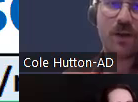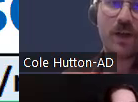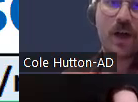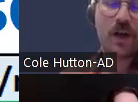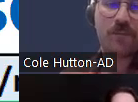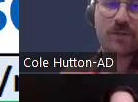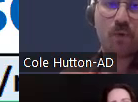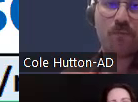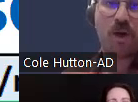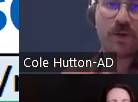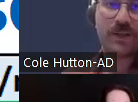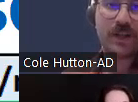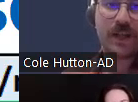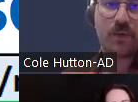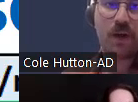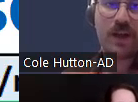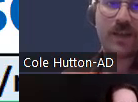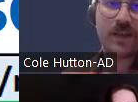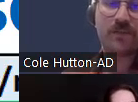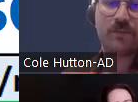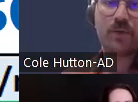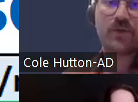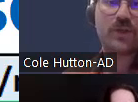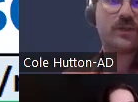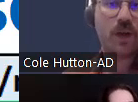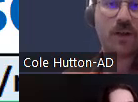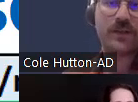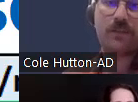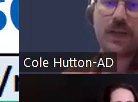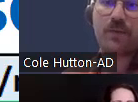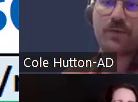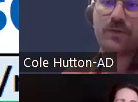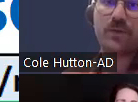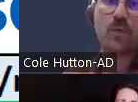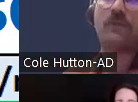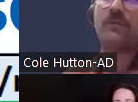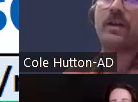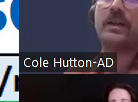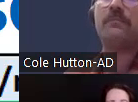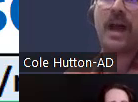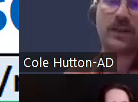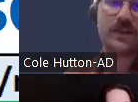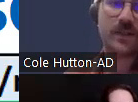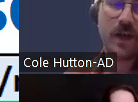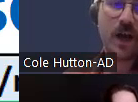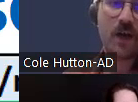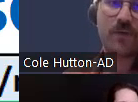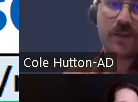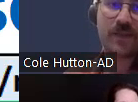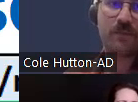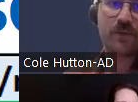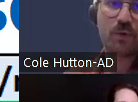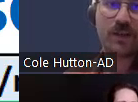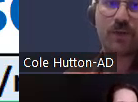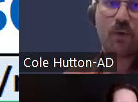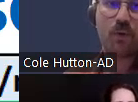September, some more moderate AQI, and then some USG as well in September due to those wildfire impacts. Other than that,